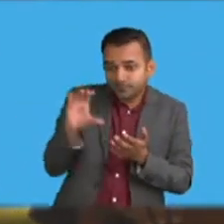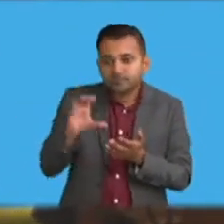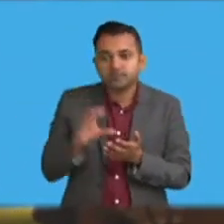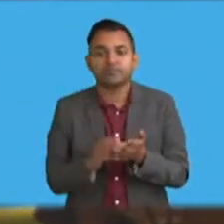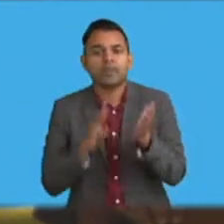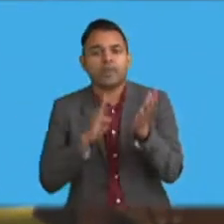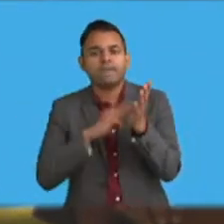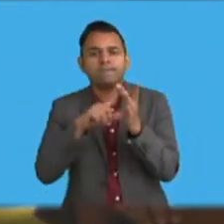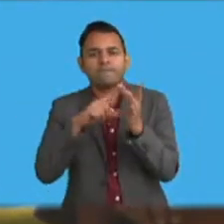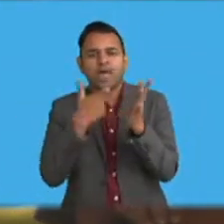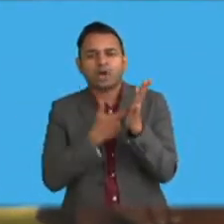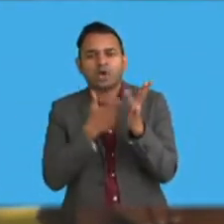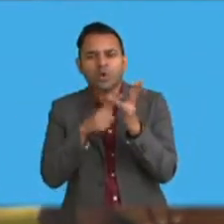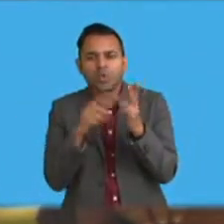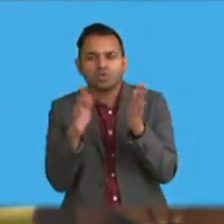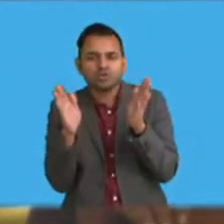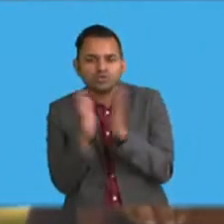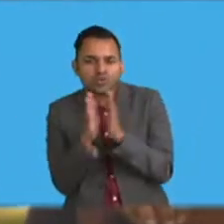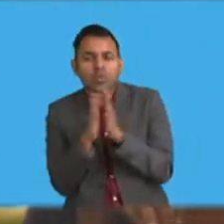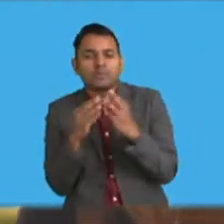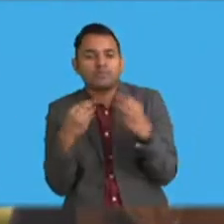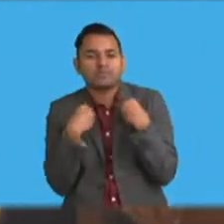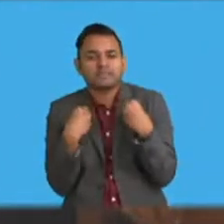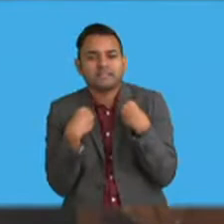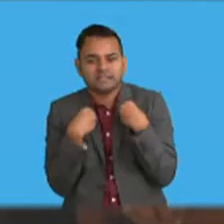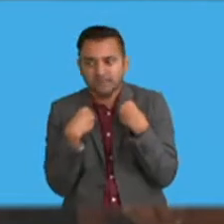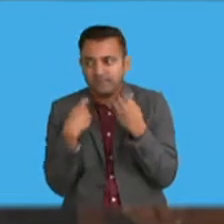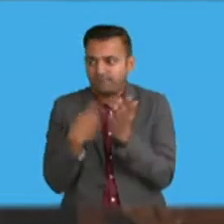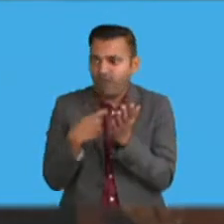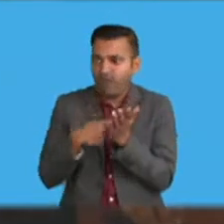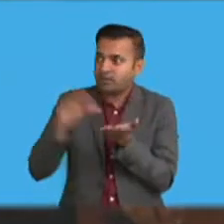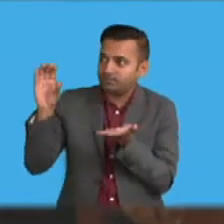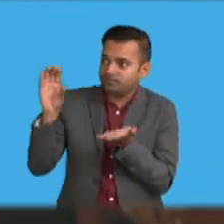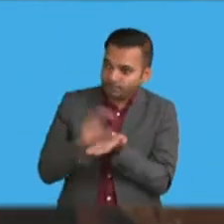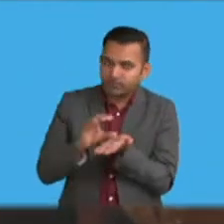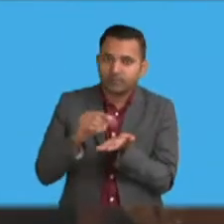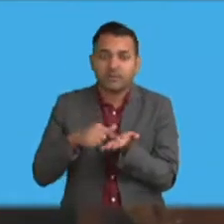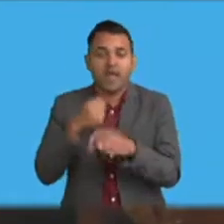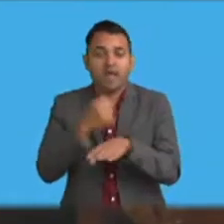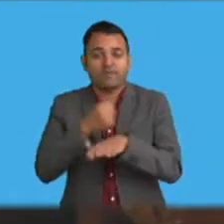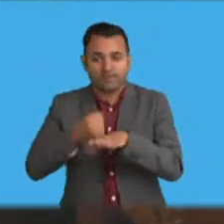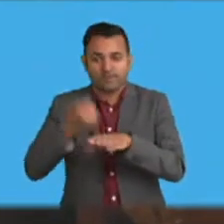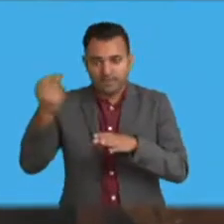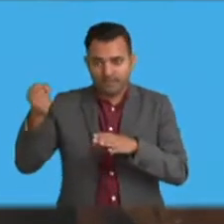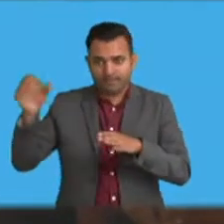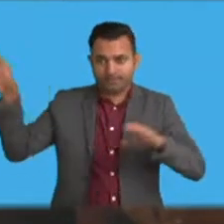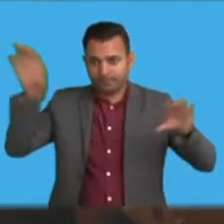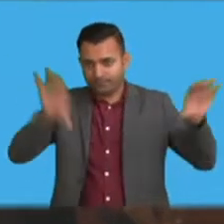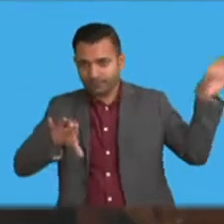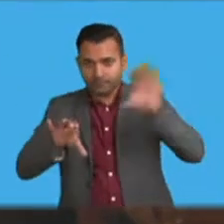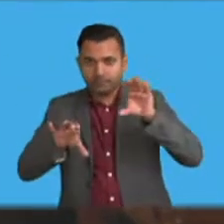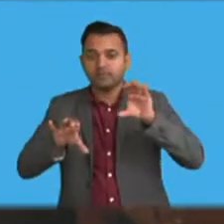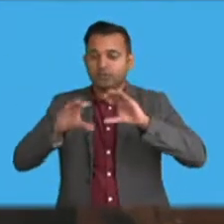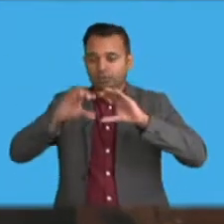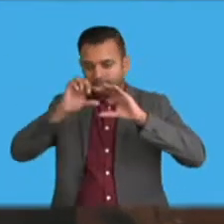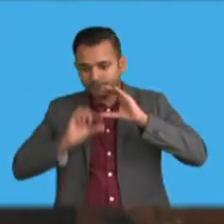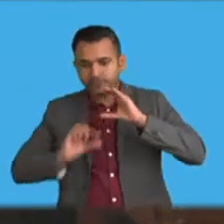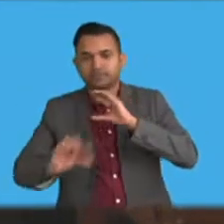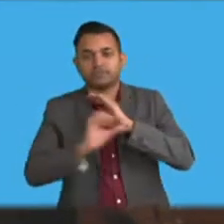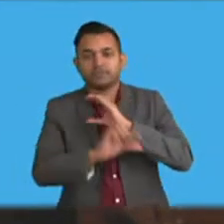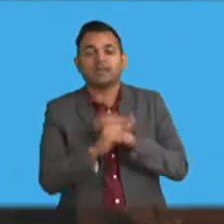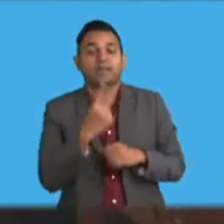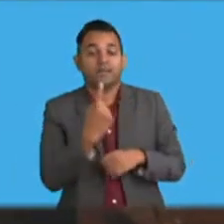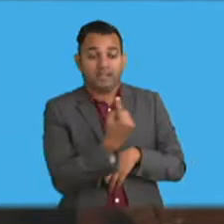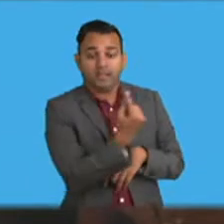initiative. So through capital injection, as I mentioned earlier, of $1,000 to MSMEs, and through the development of